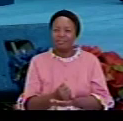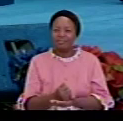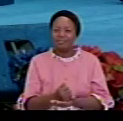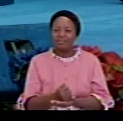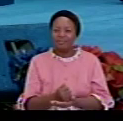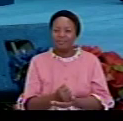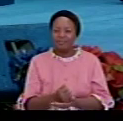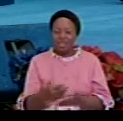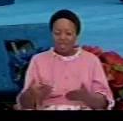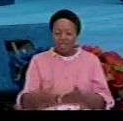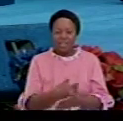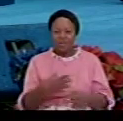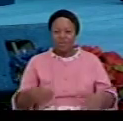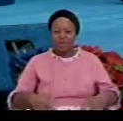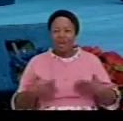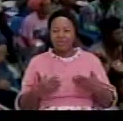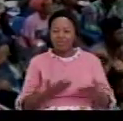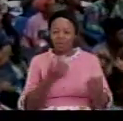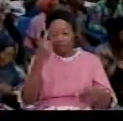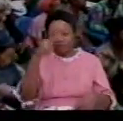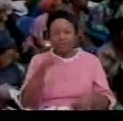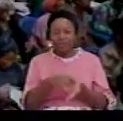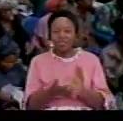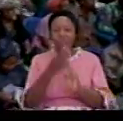New life waiting for you.